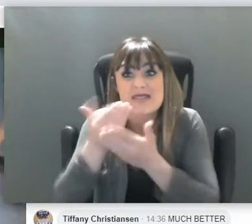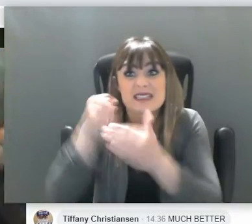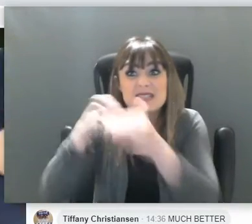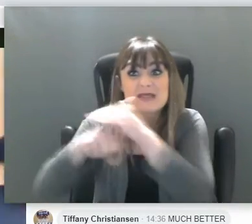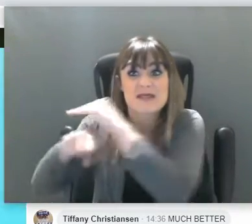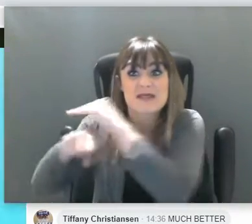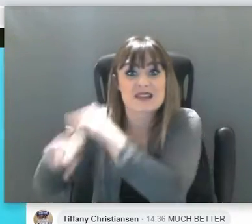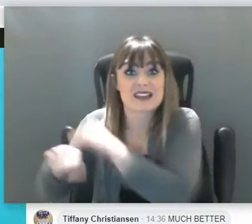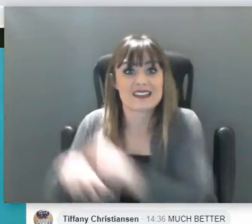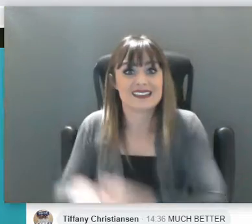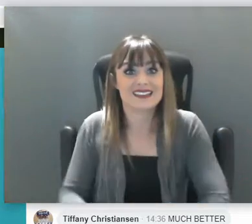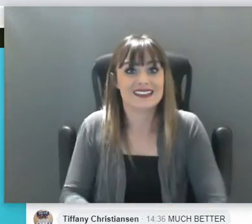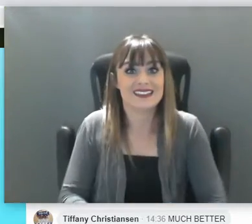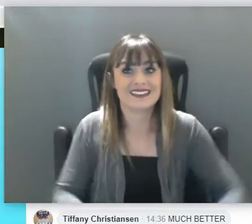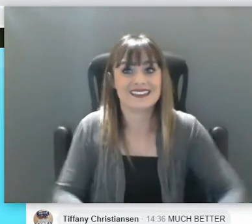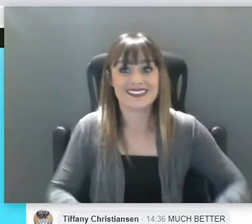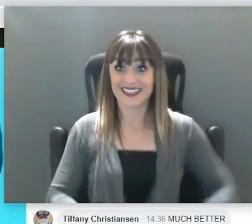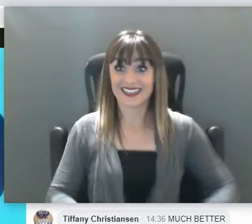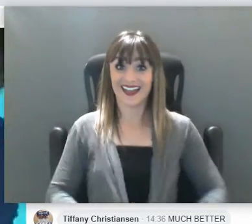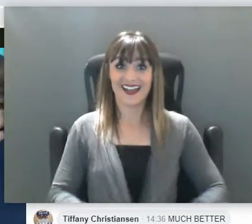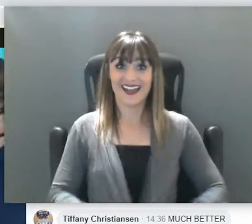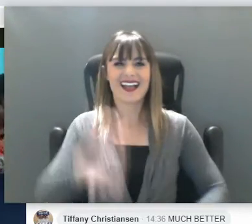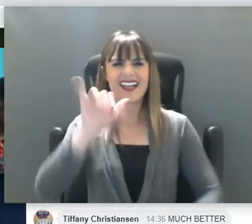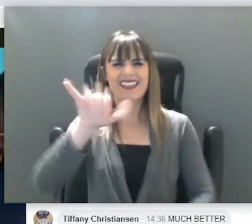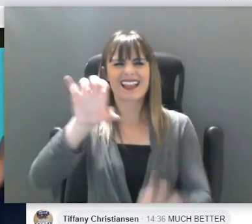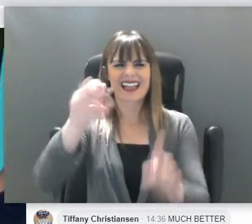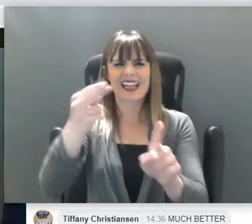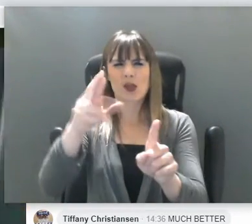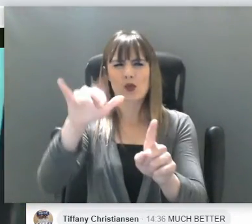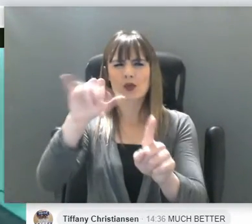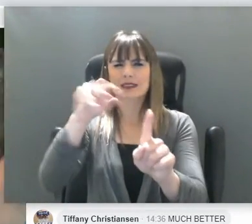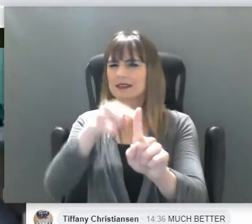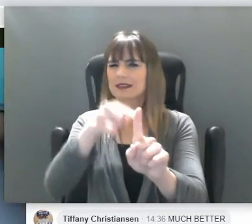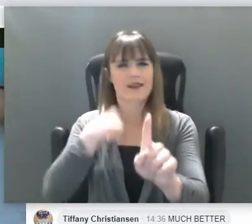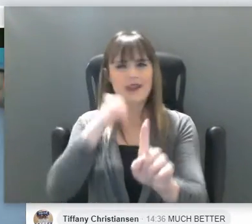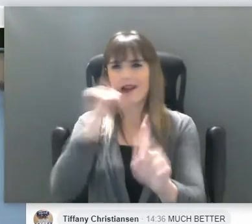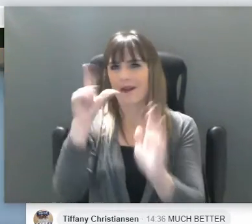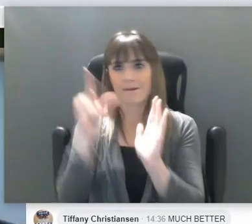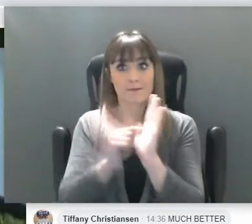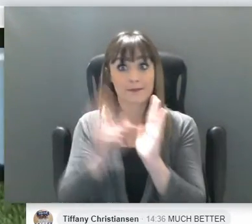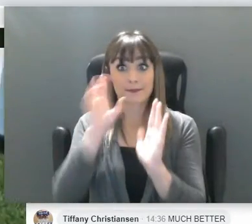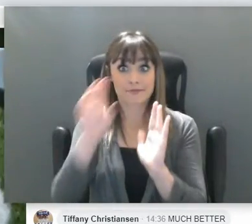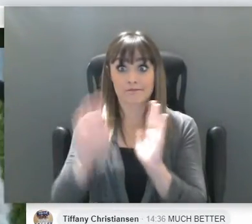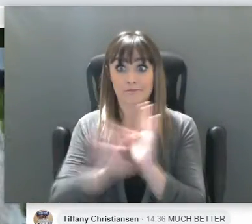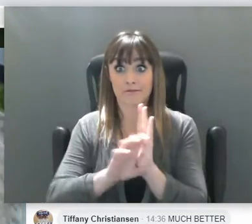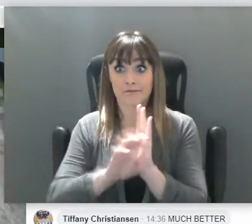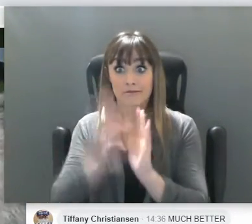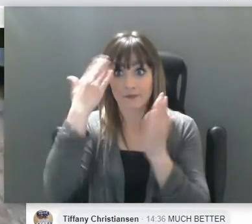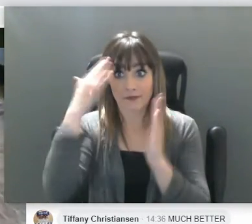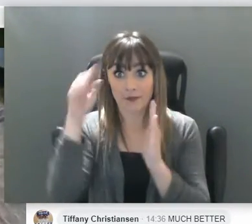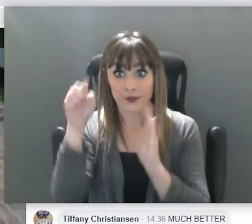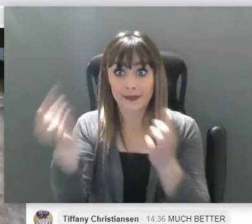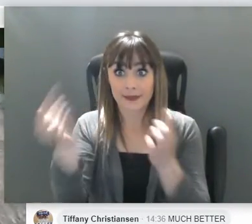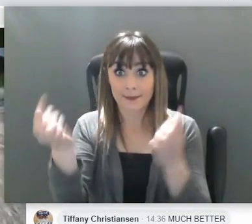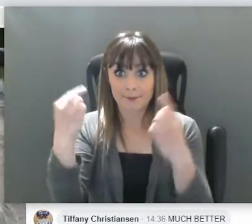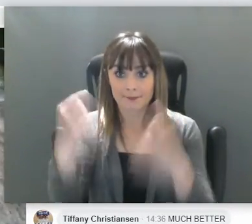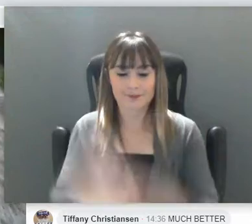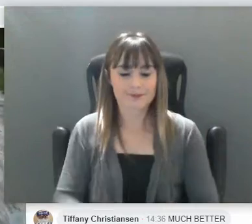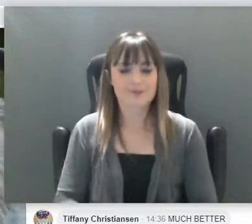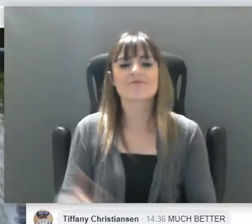over there. Oh, that's Chris in the background, by the way. I did not print up a picture of Chris. I didn't know he'd be joining us. So. They can have